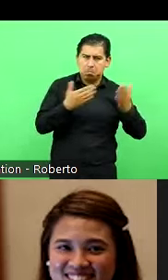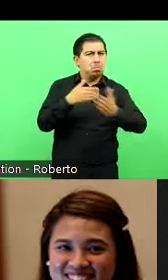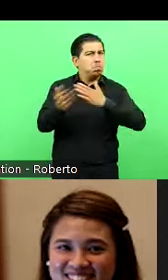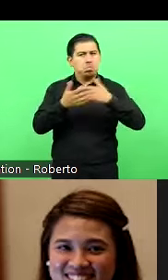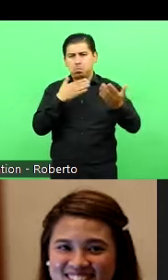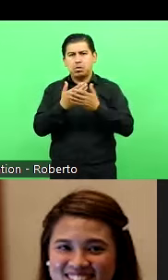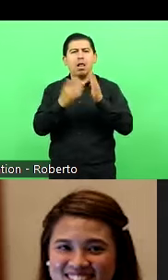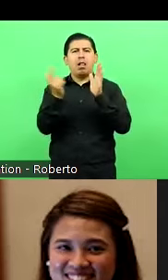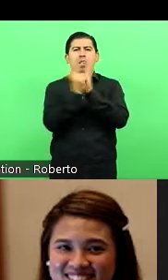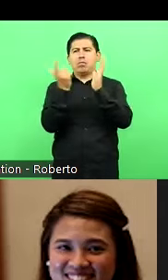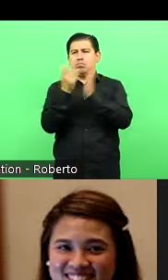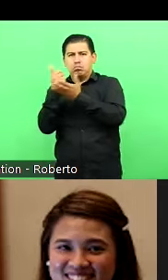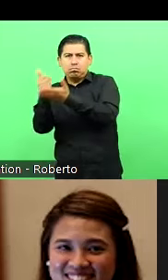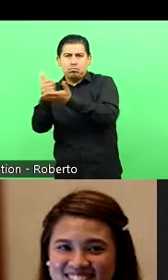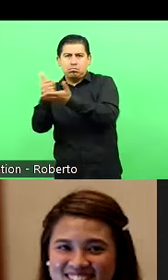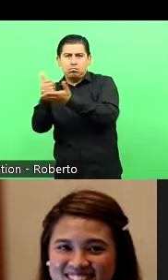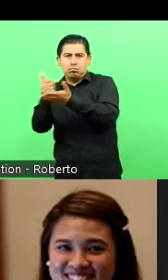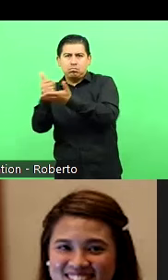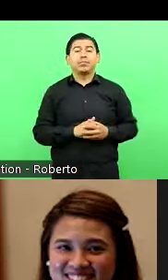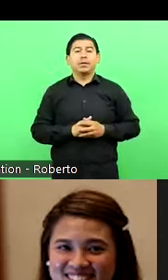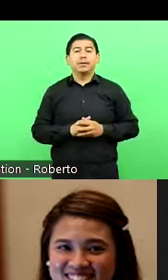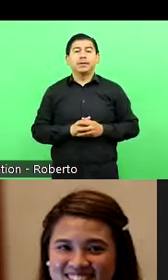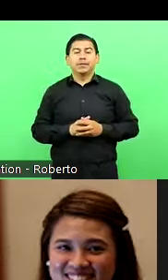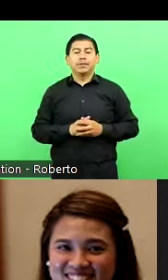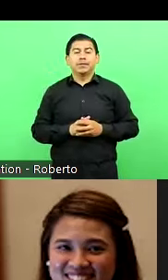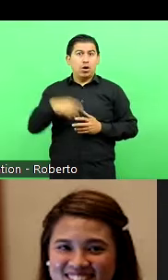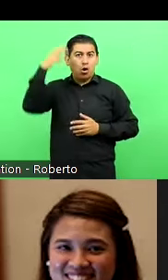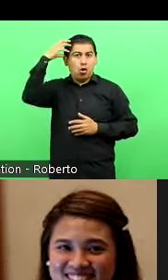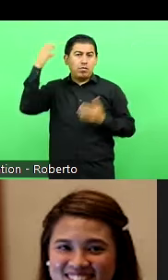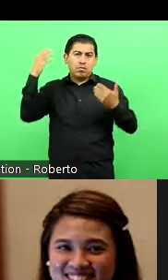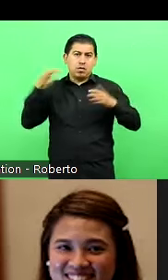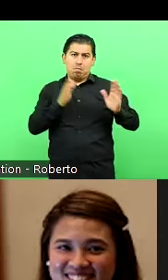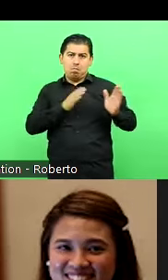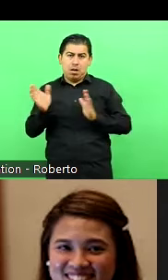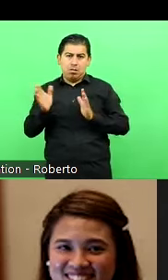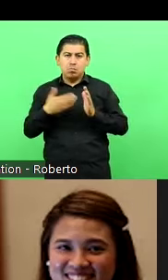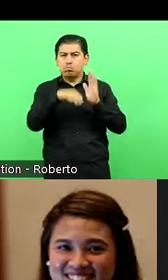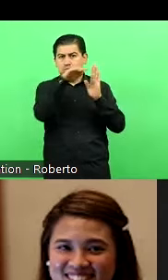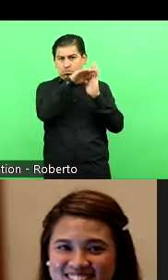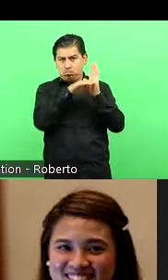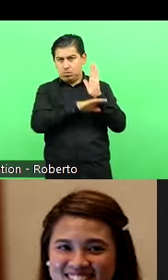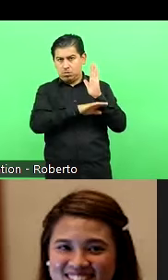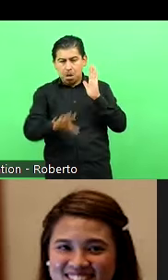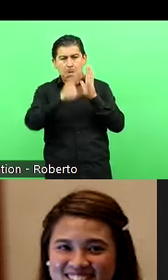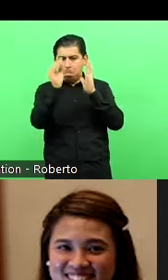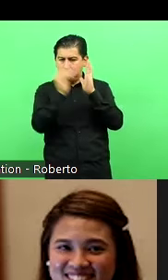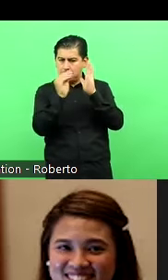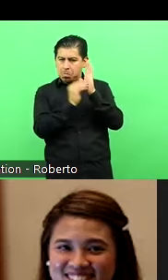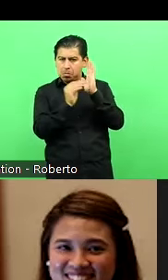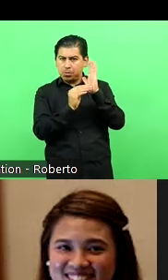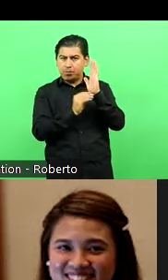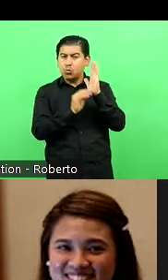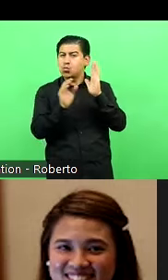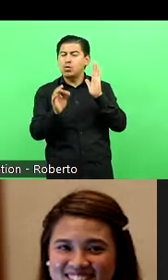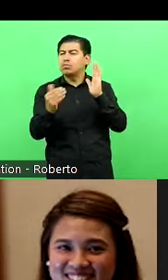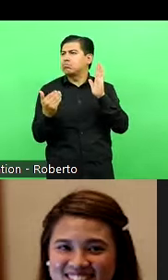innovated upon this framework. And when we created our own local special body to develop